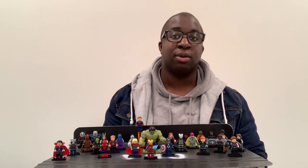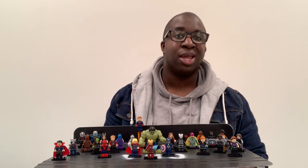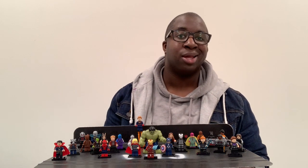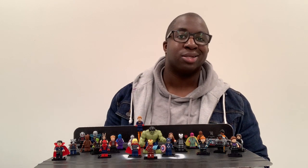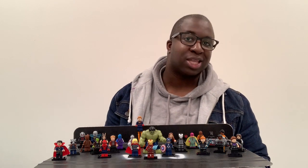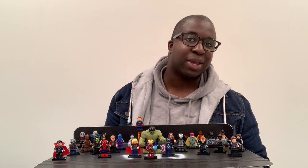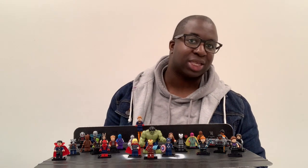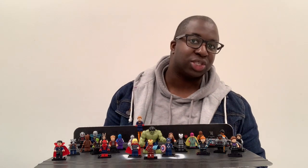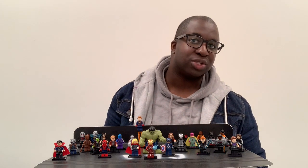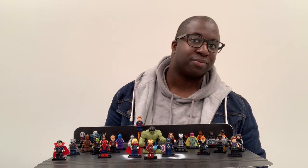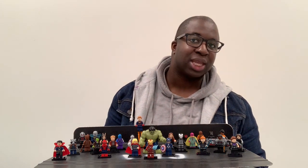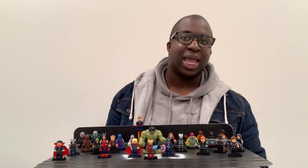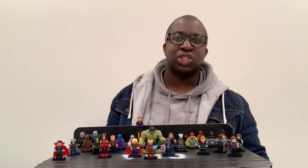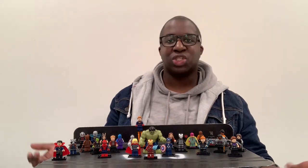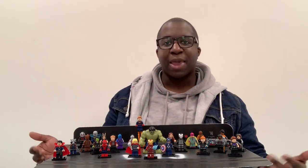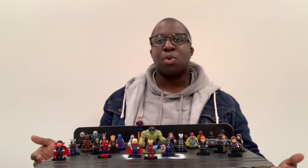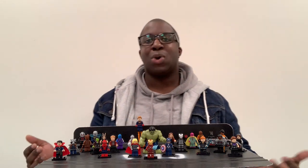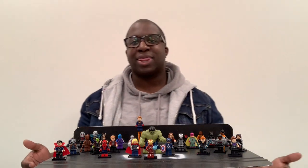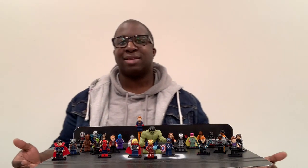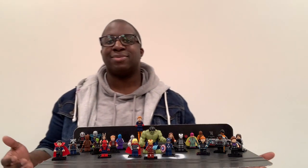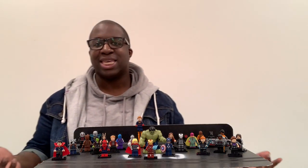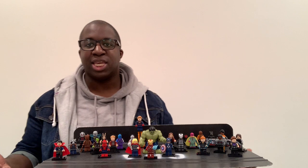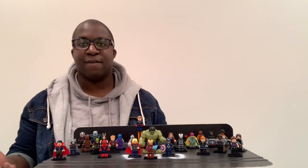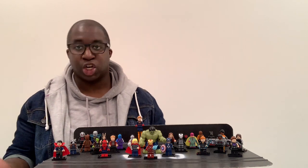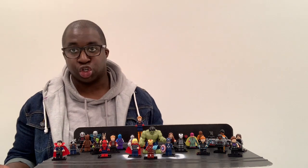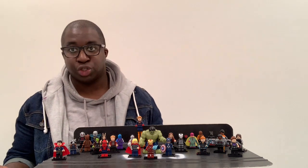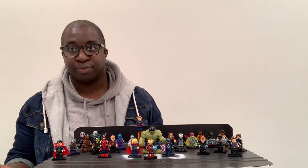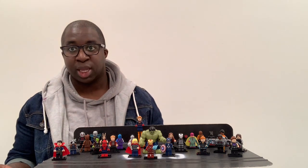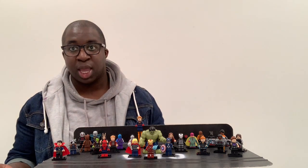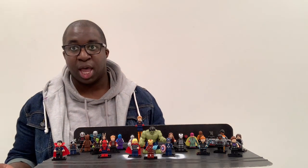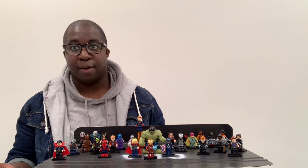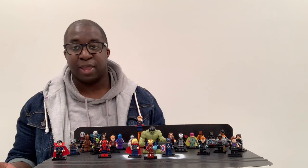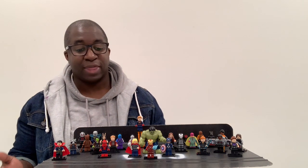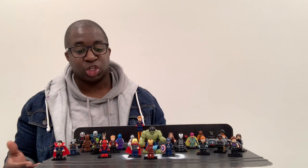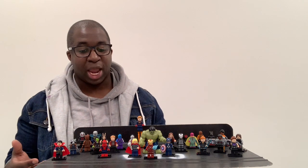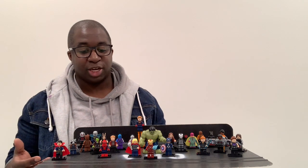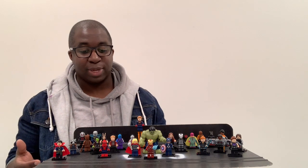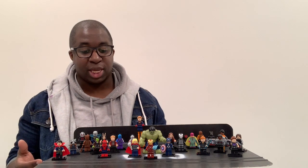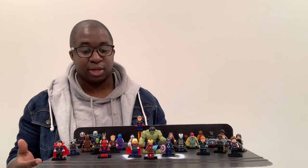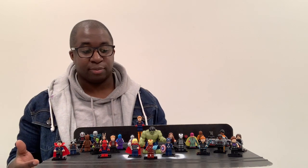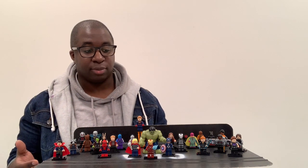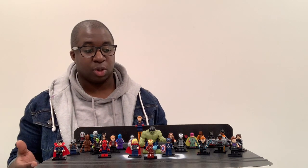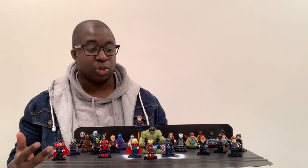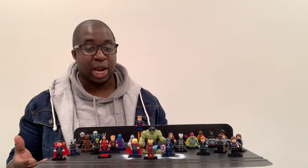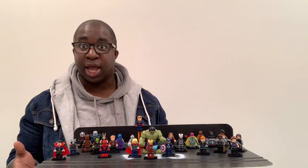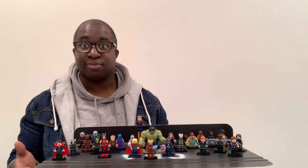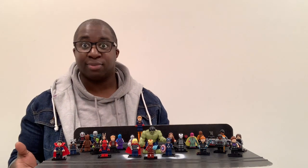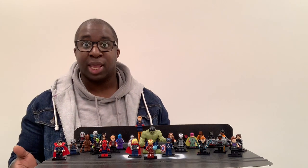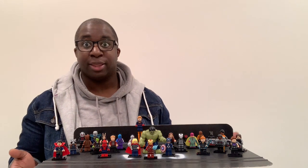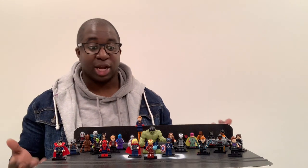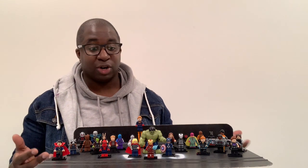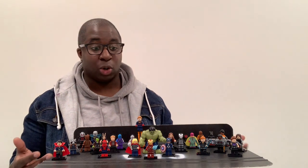me. Does that make sense? It's the same with the Avengers. If they try to be who they're